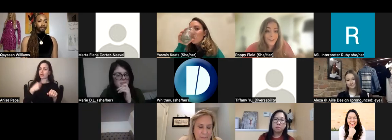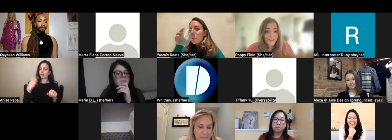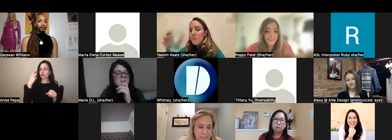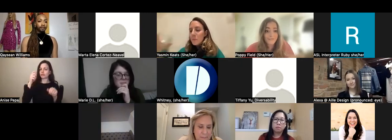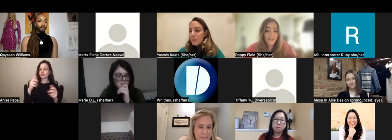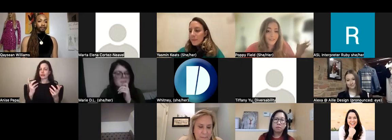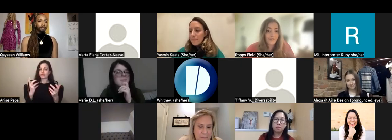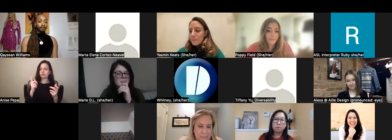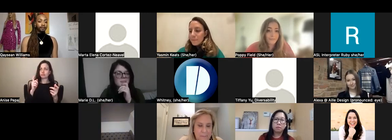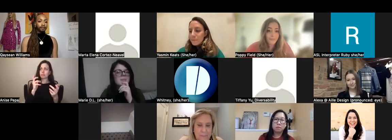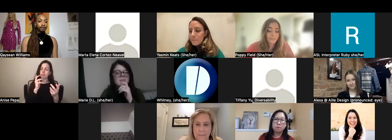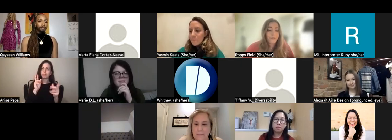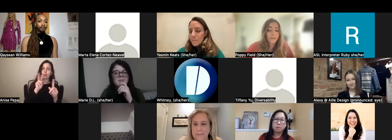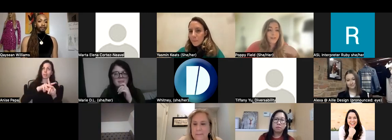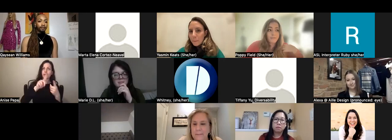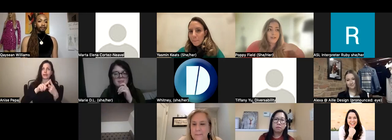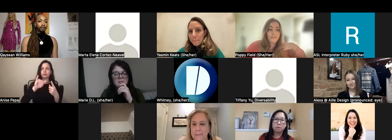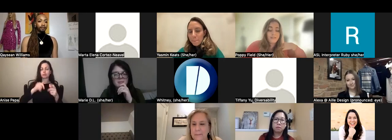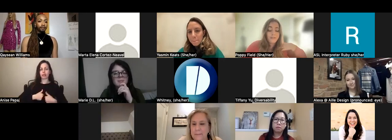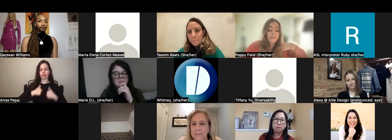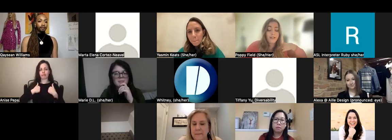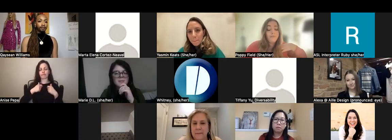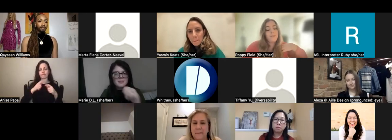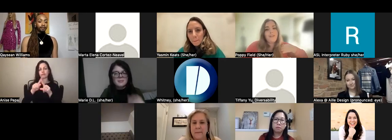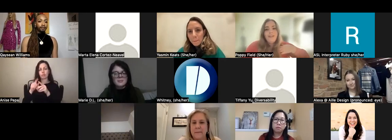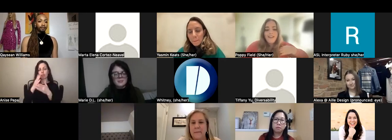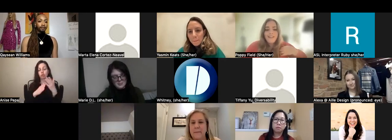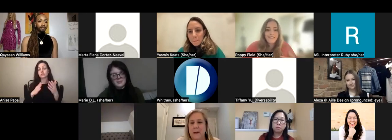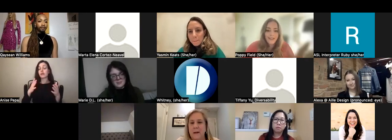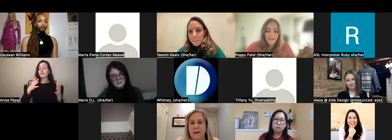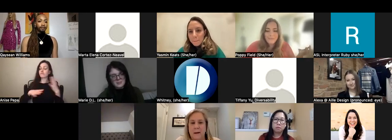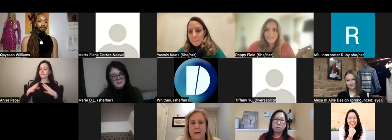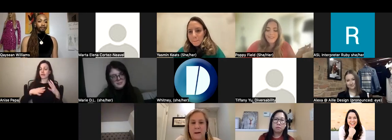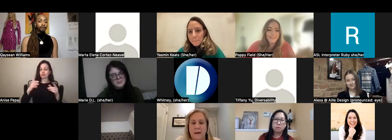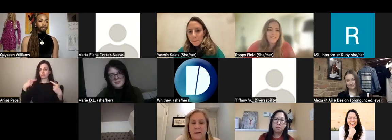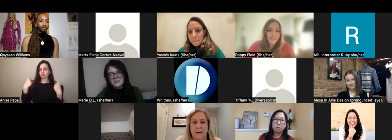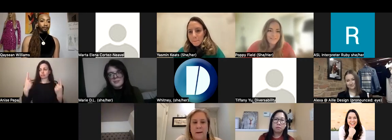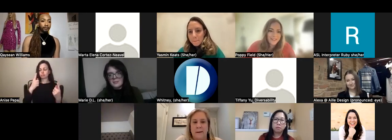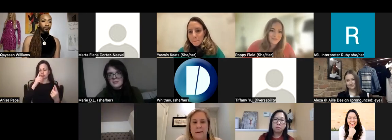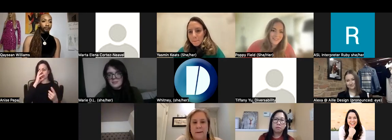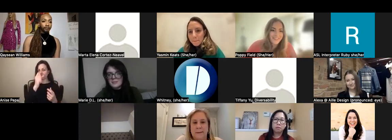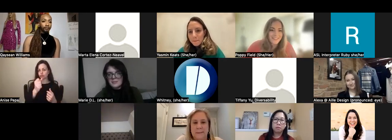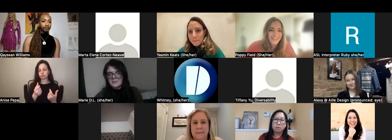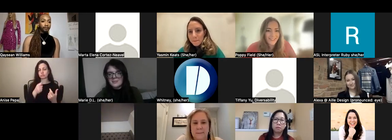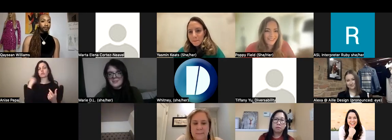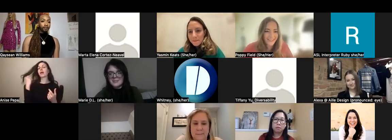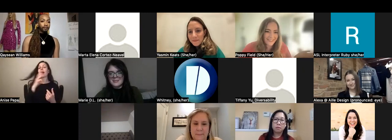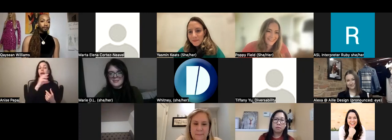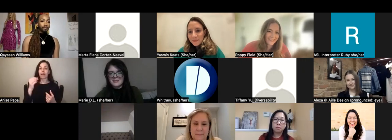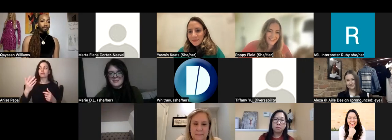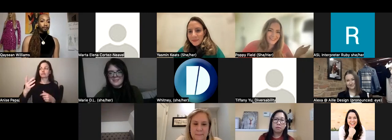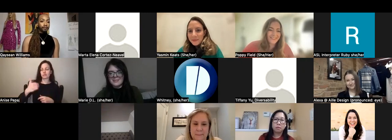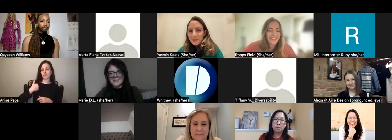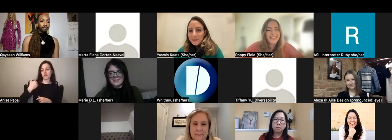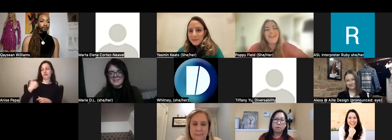including fashion. And fashion has been a big passion of mine since I was a little gal. And I also had a fashion blog, so that was when I was younger, so